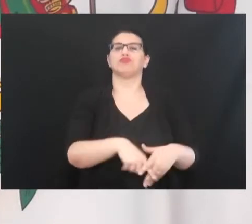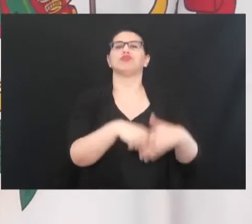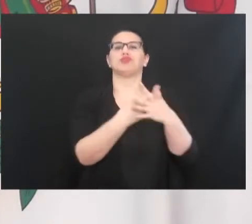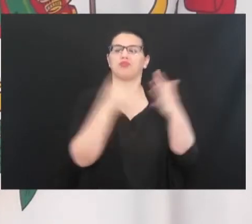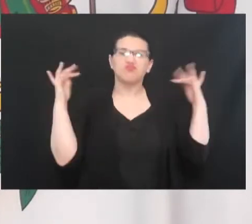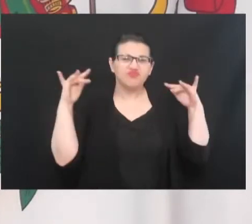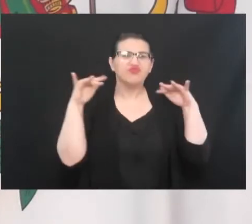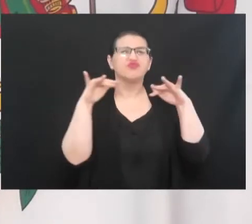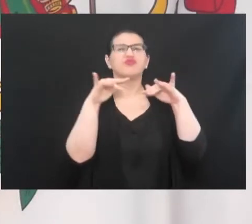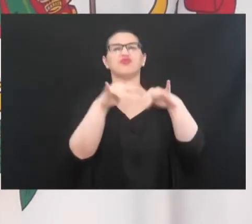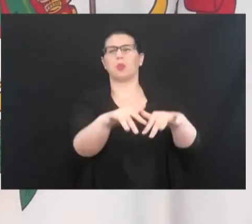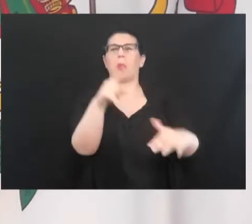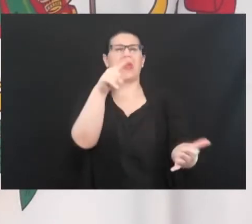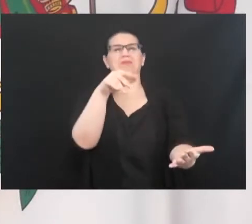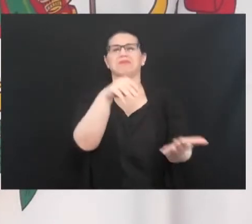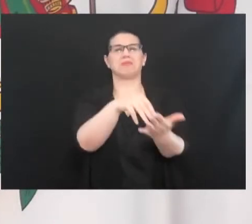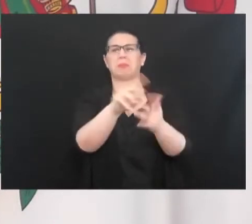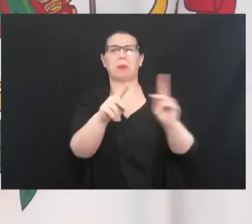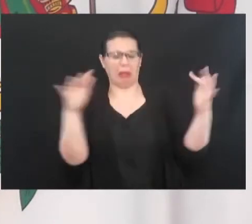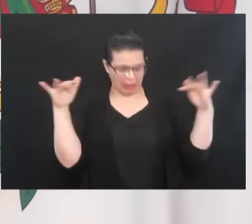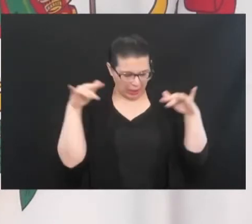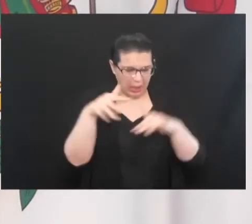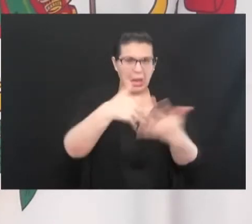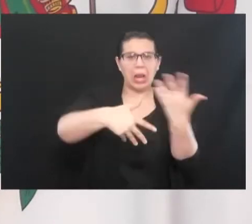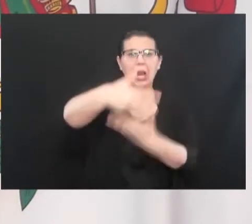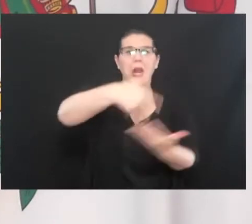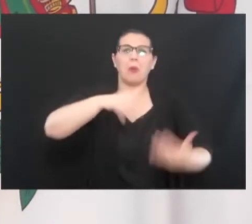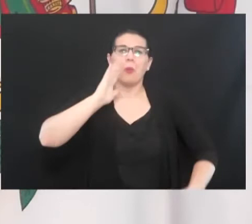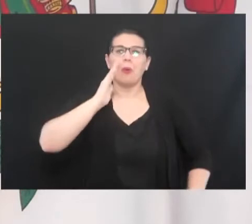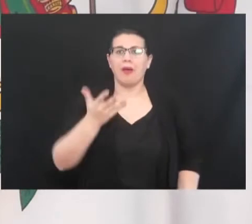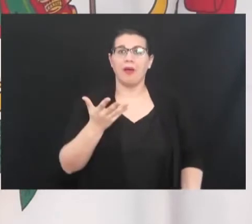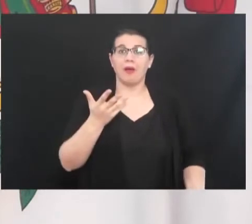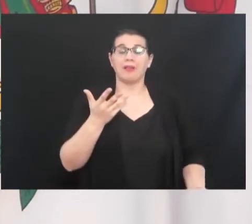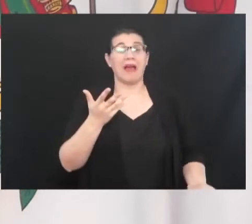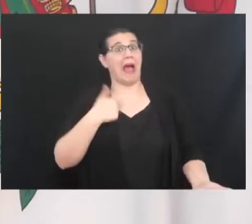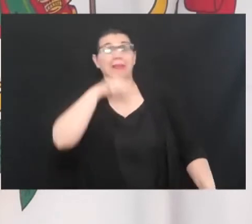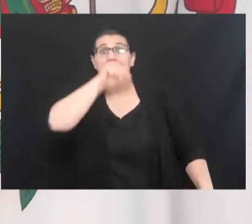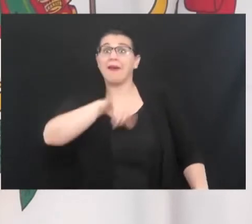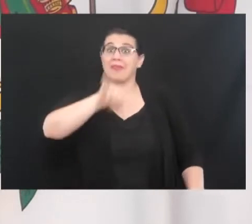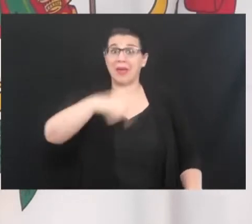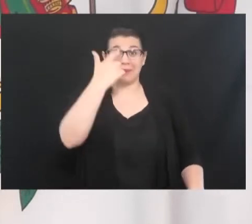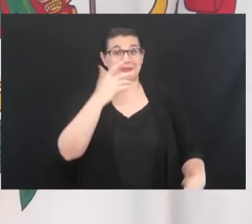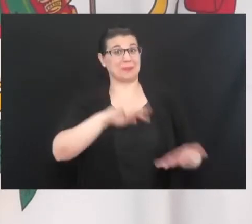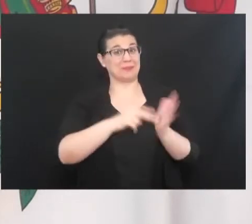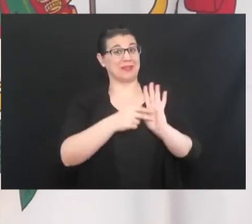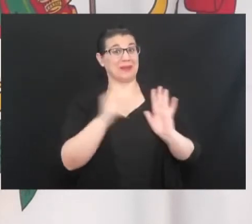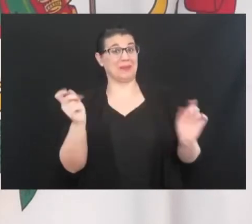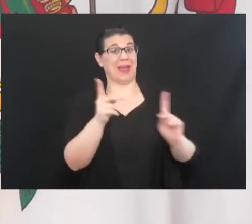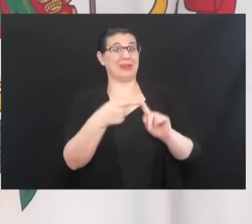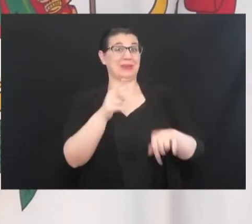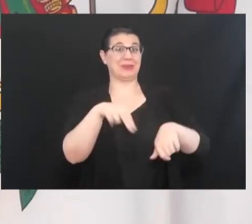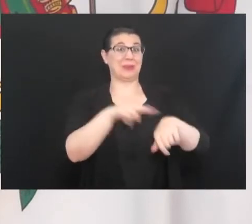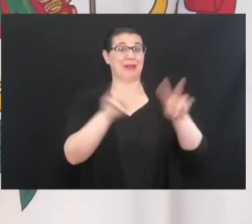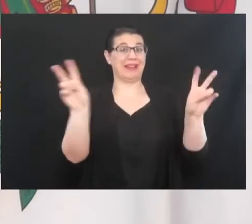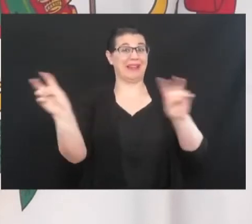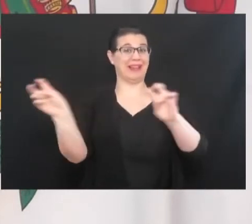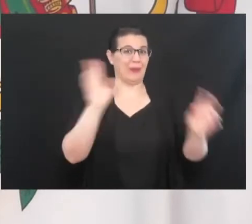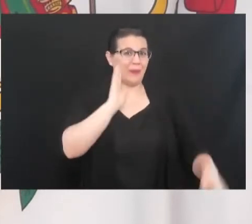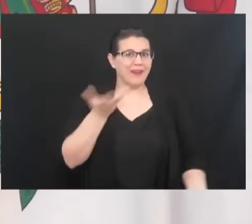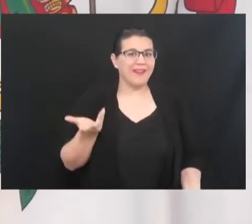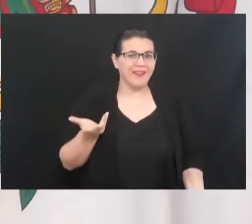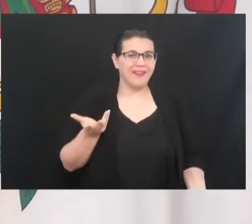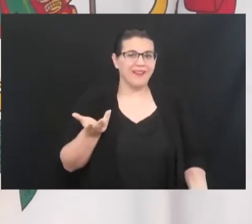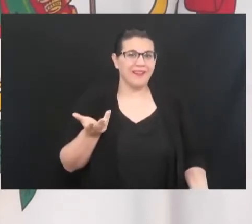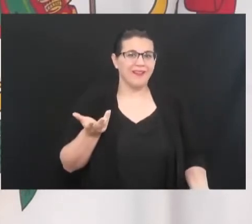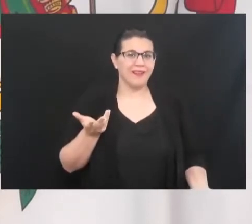it. Because we'll be headed back to normalcy. In all of that, if you